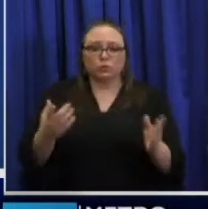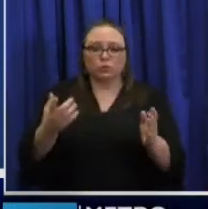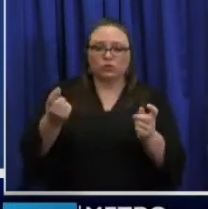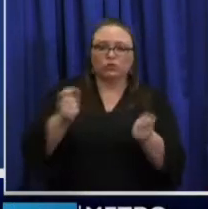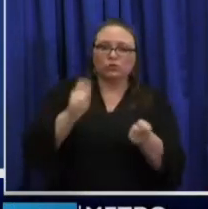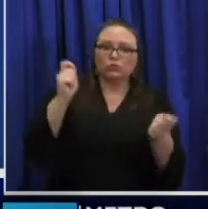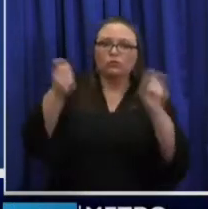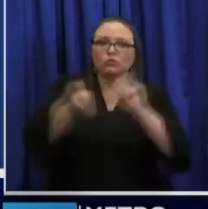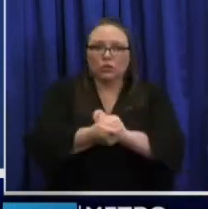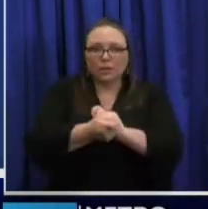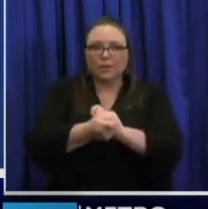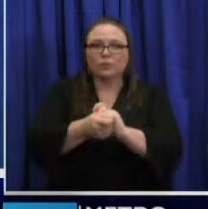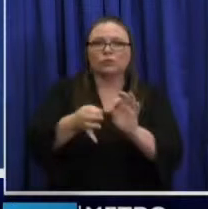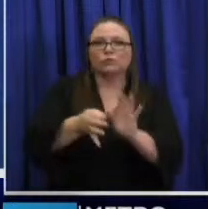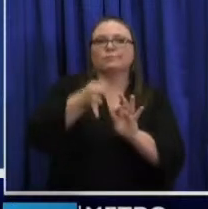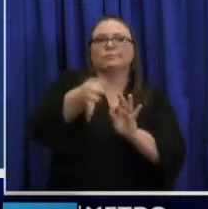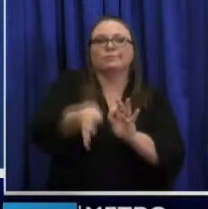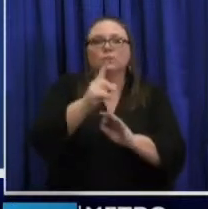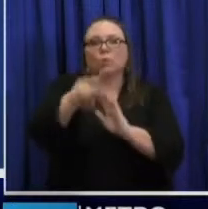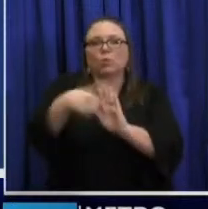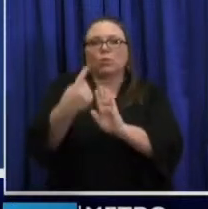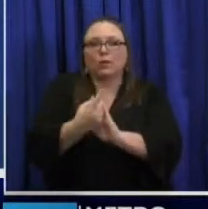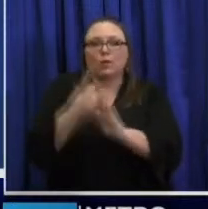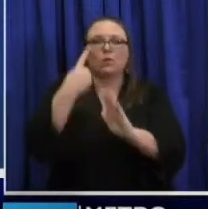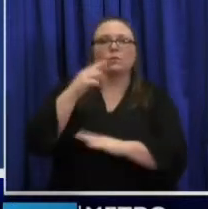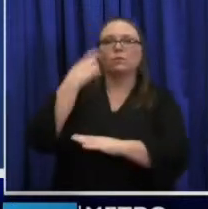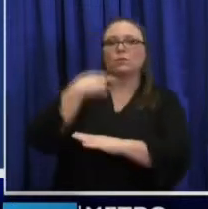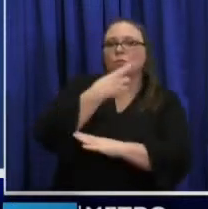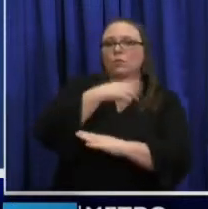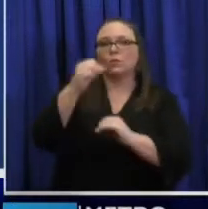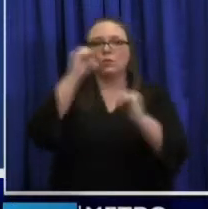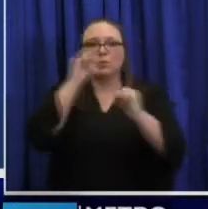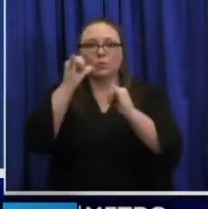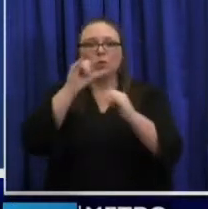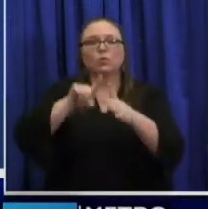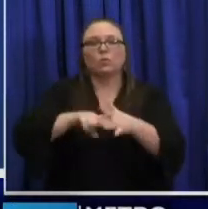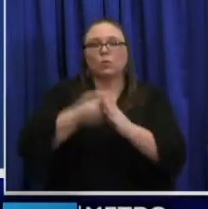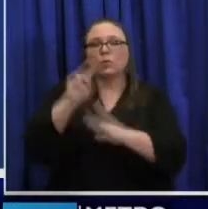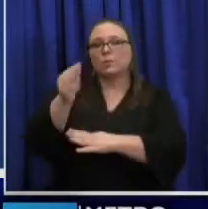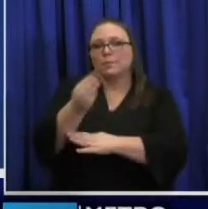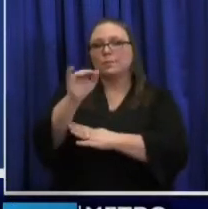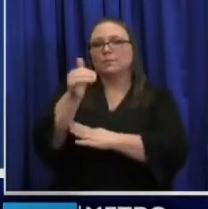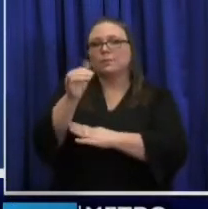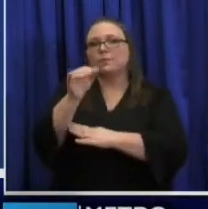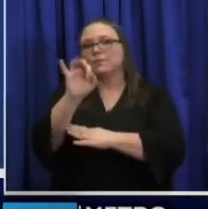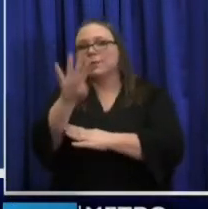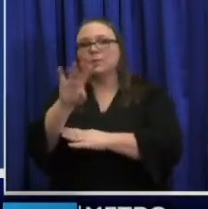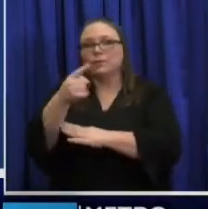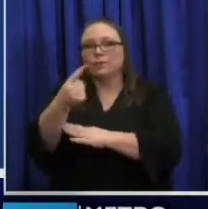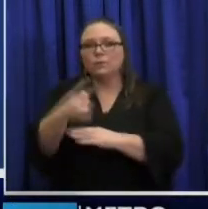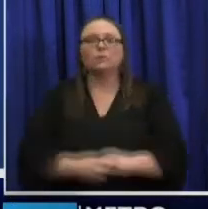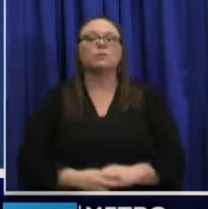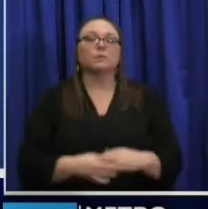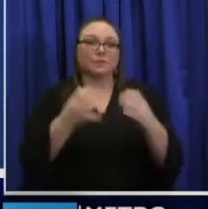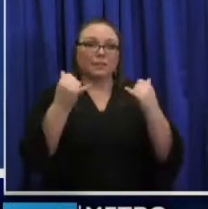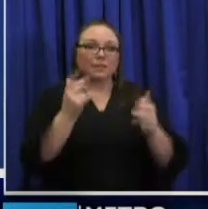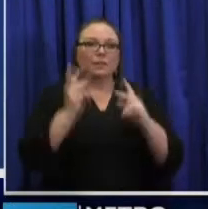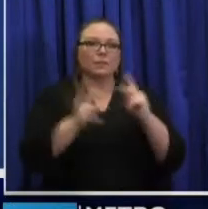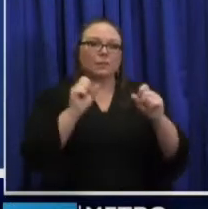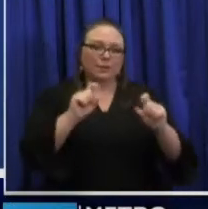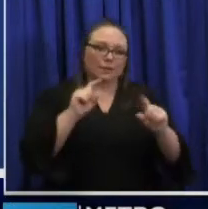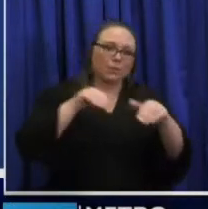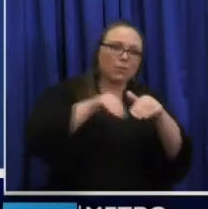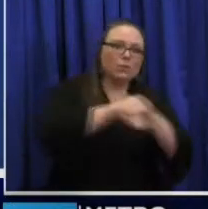restaurants and bars back by 1 hour starting Monday, February the 1st. New patrons will be allowed to enter